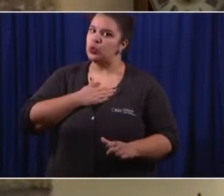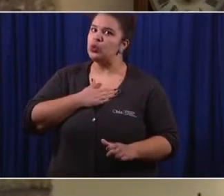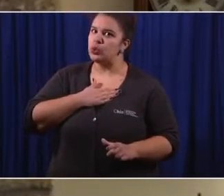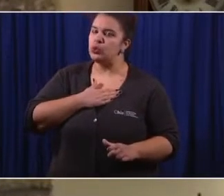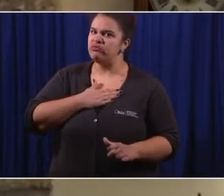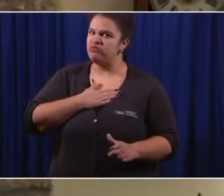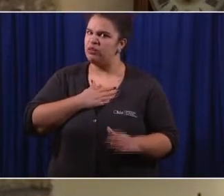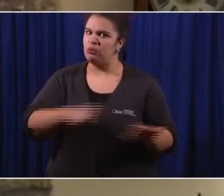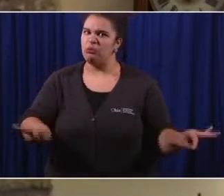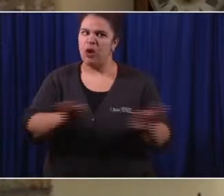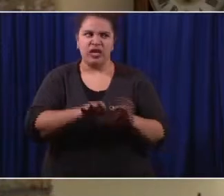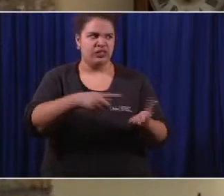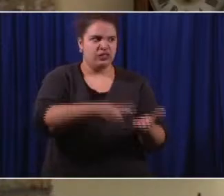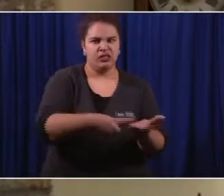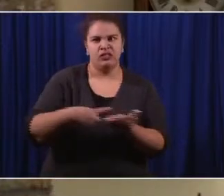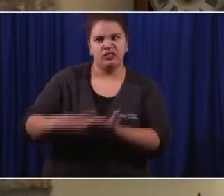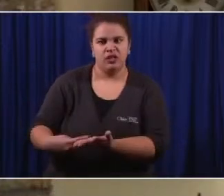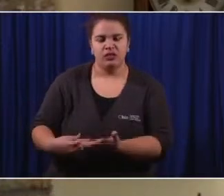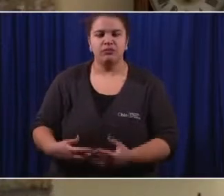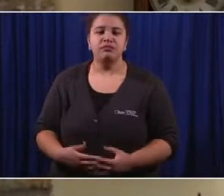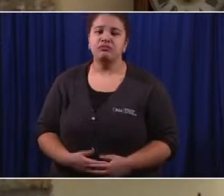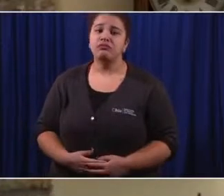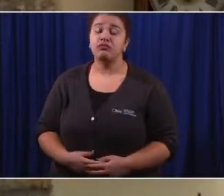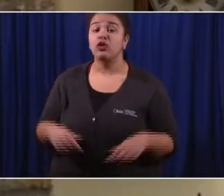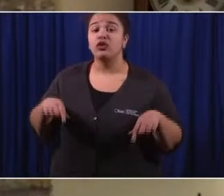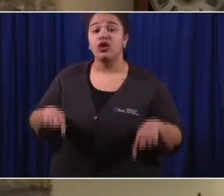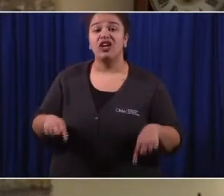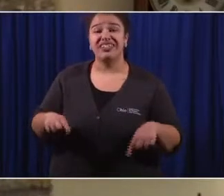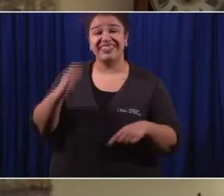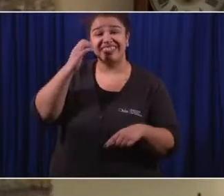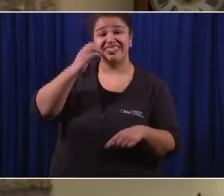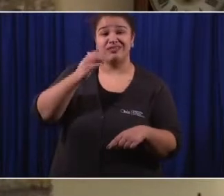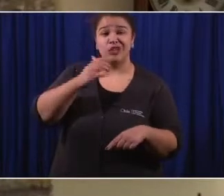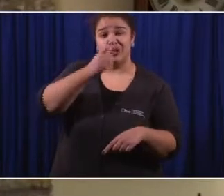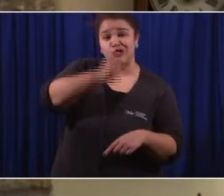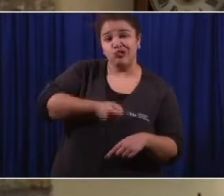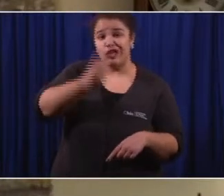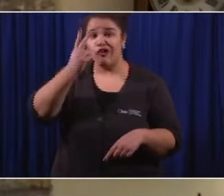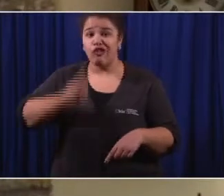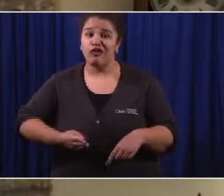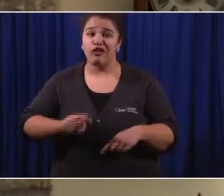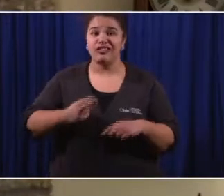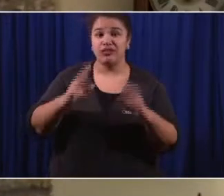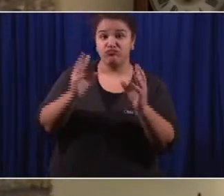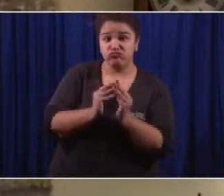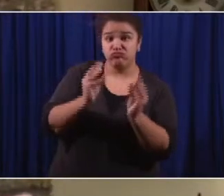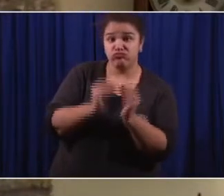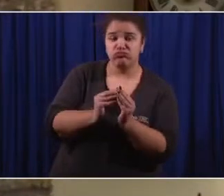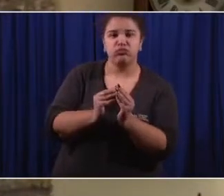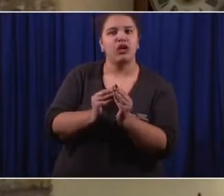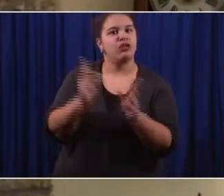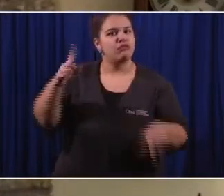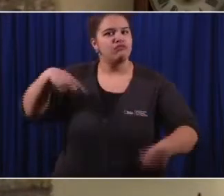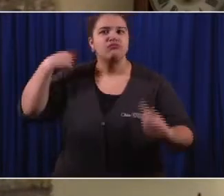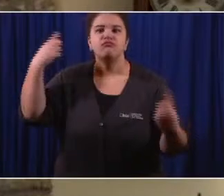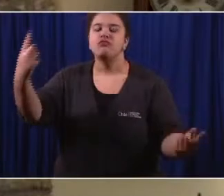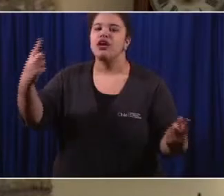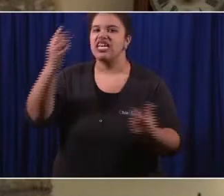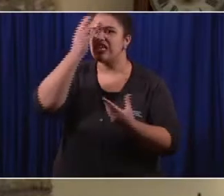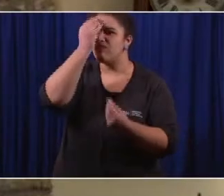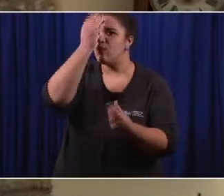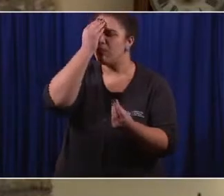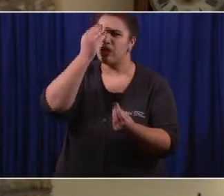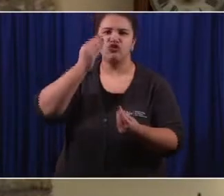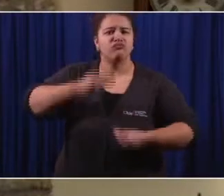best medical advice we can. We don't claim we have any corner on the best medical advice, but we try to bring this in and talk